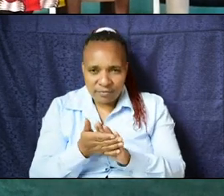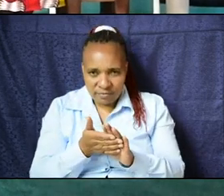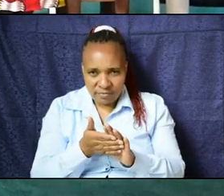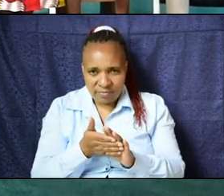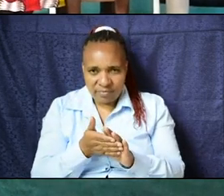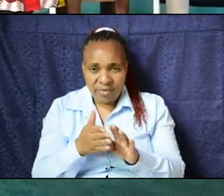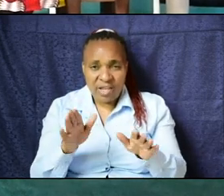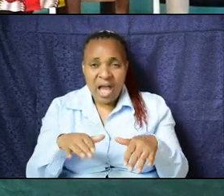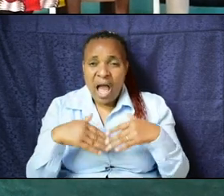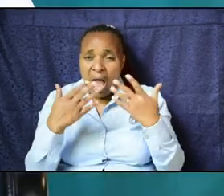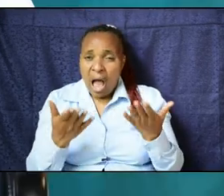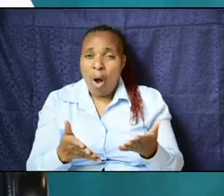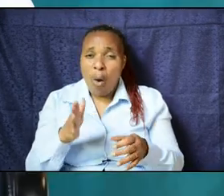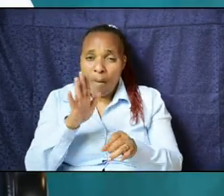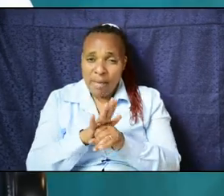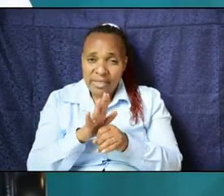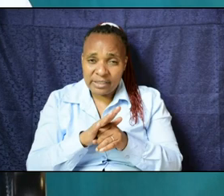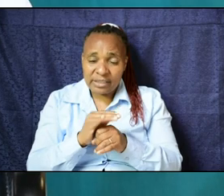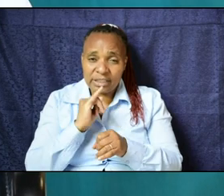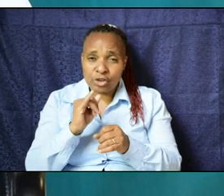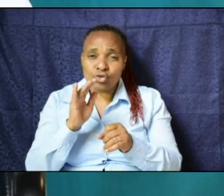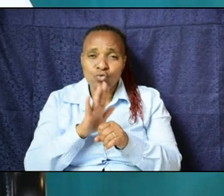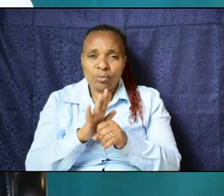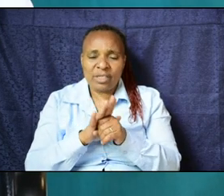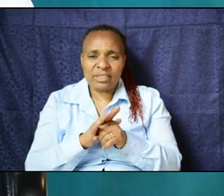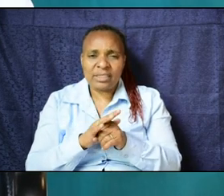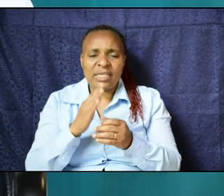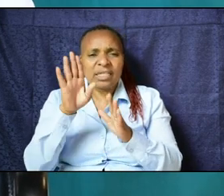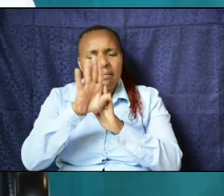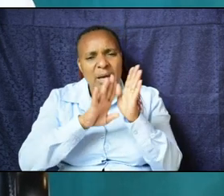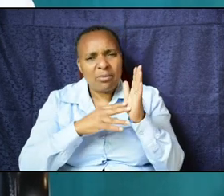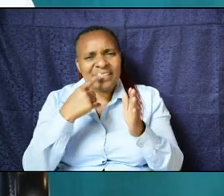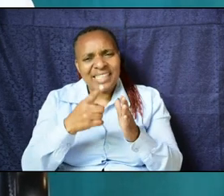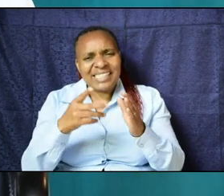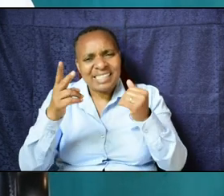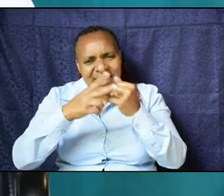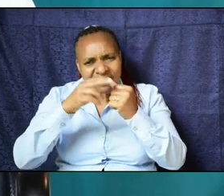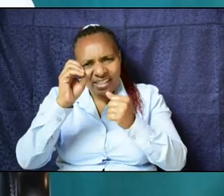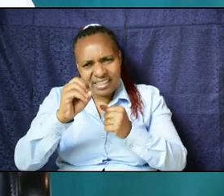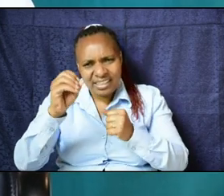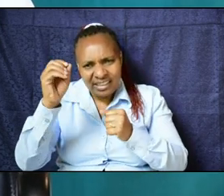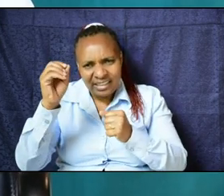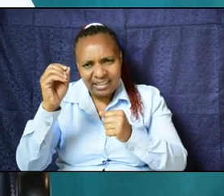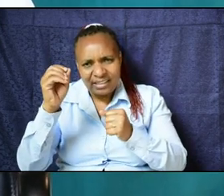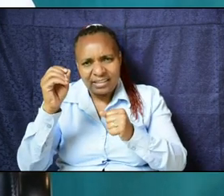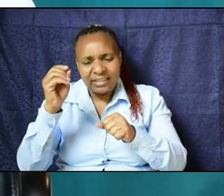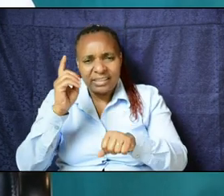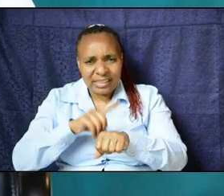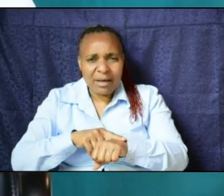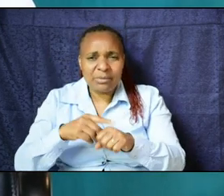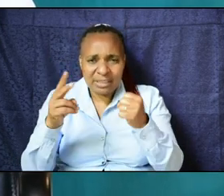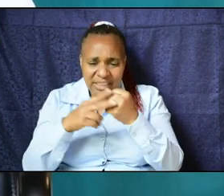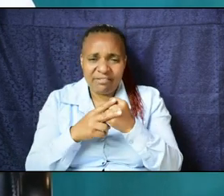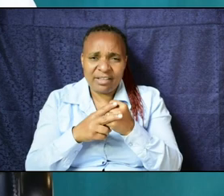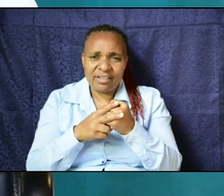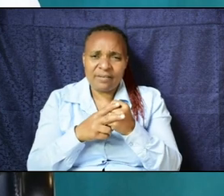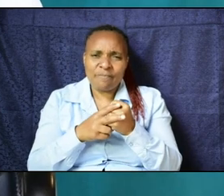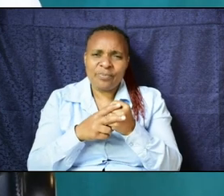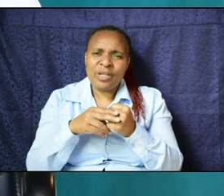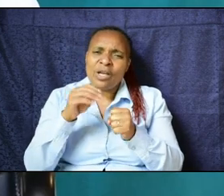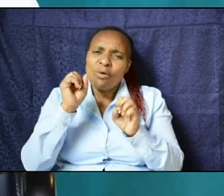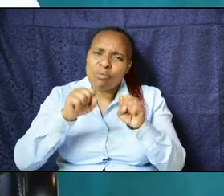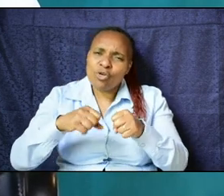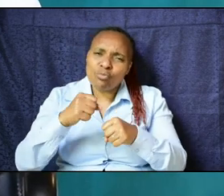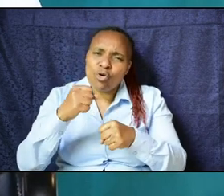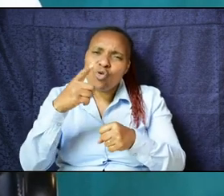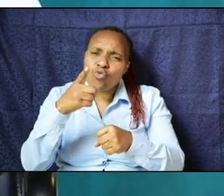How much is too much? The Bible says 70 times 7. Mm-hmm. How much is too much? Will you forgive someone who is